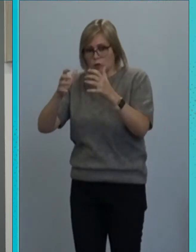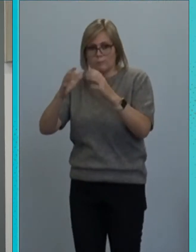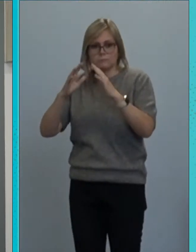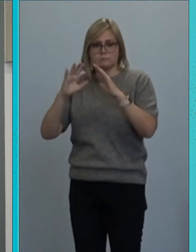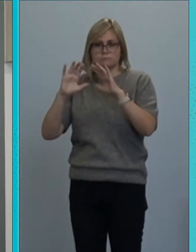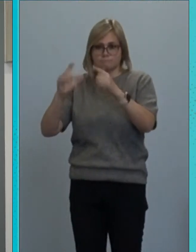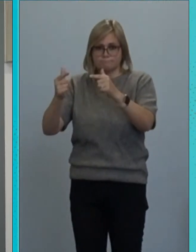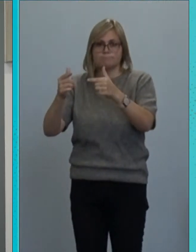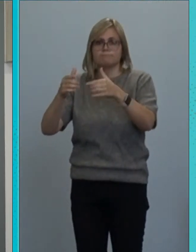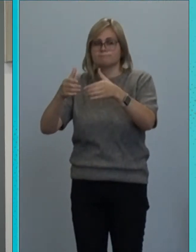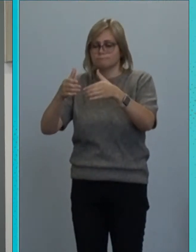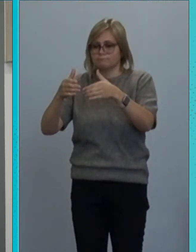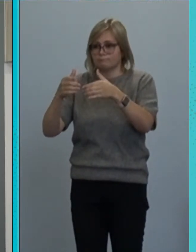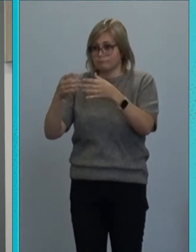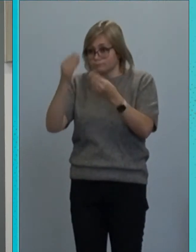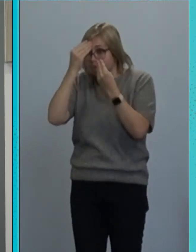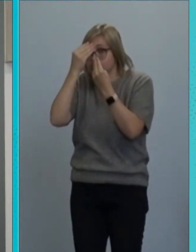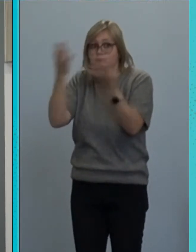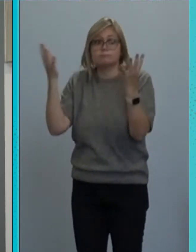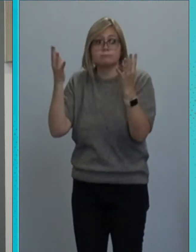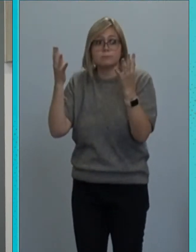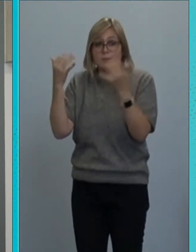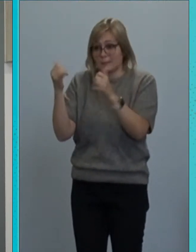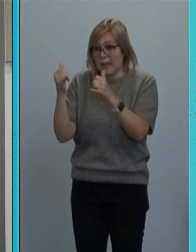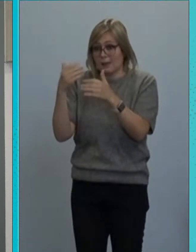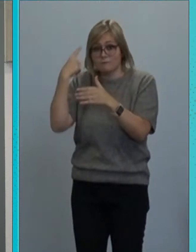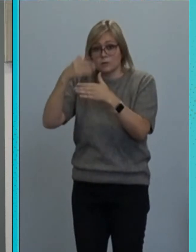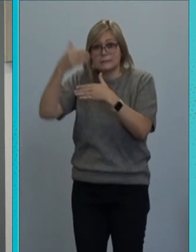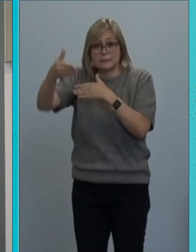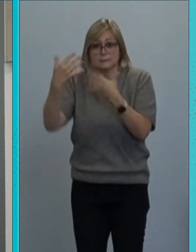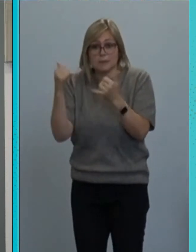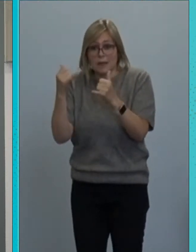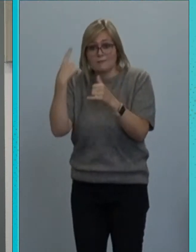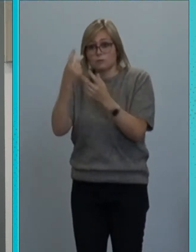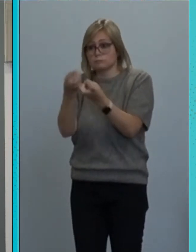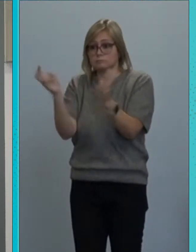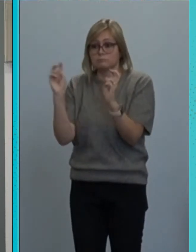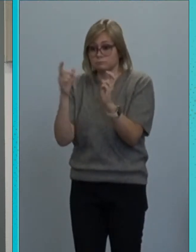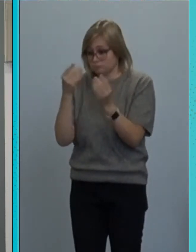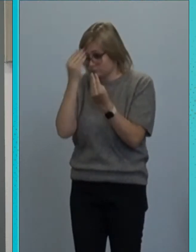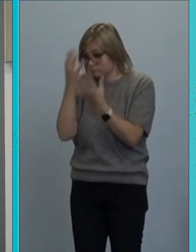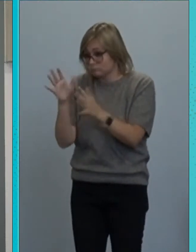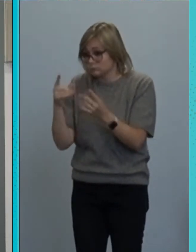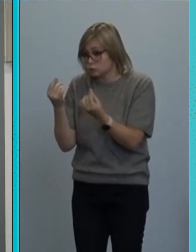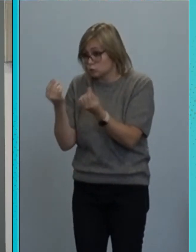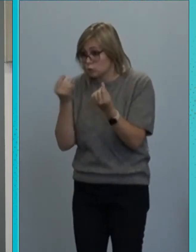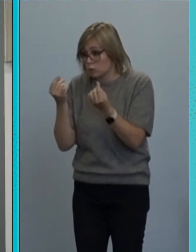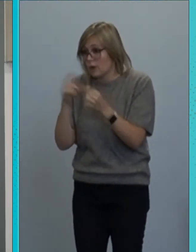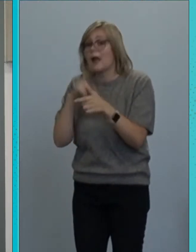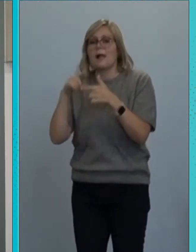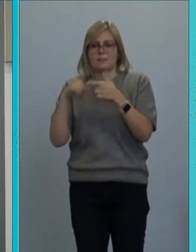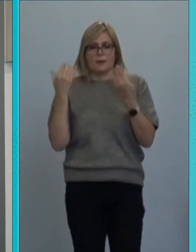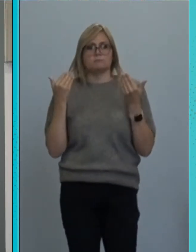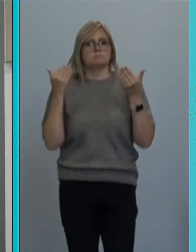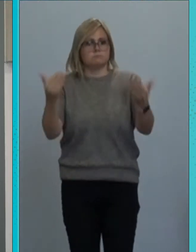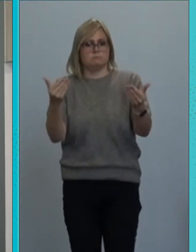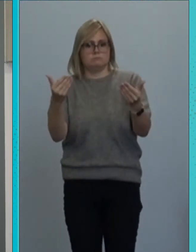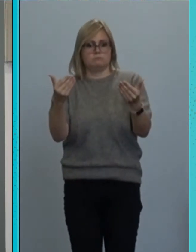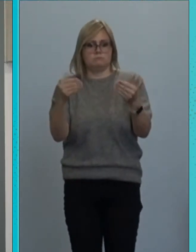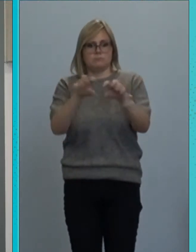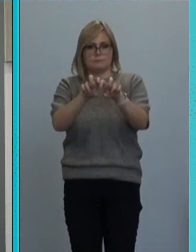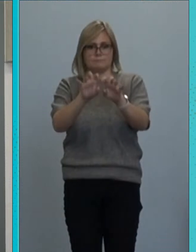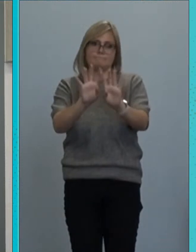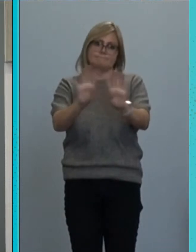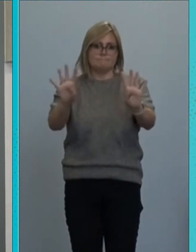the huddle, relays the play to the rest of the team, and they're able to run the